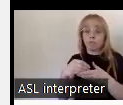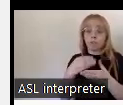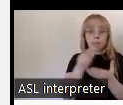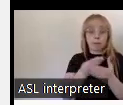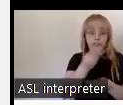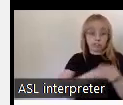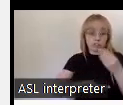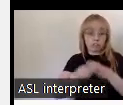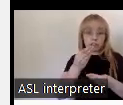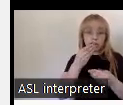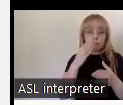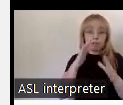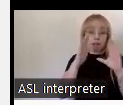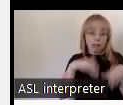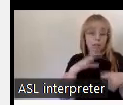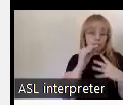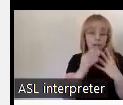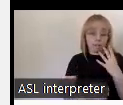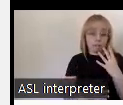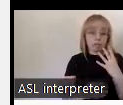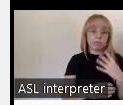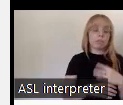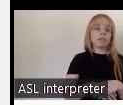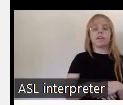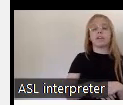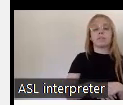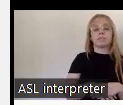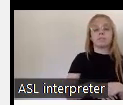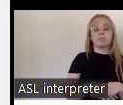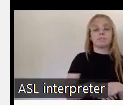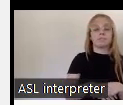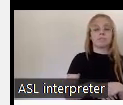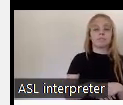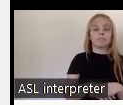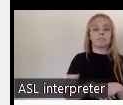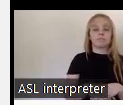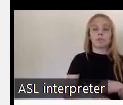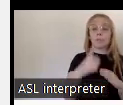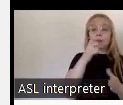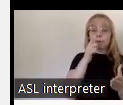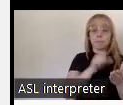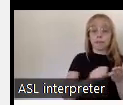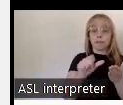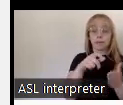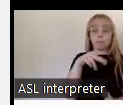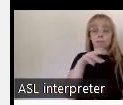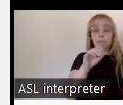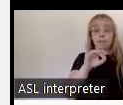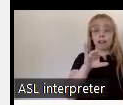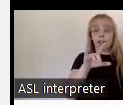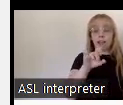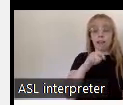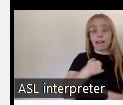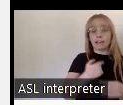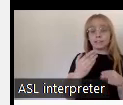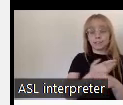related to my housing options, or a one-page profile that I might share with those who